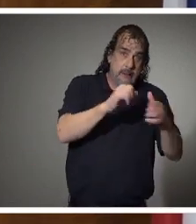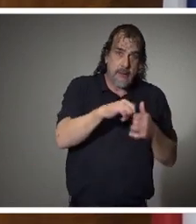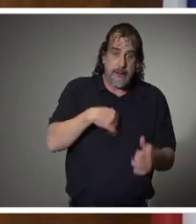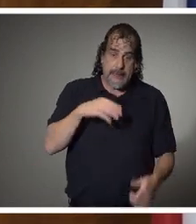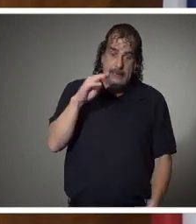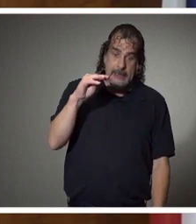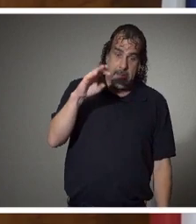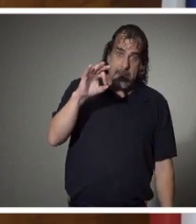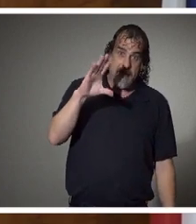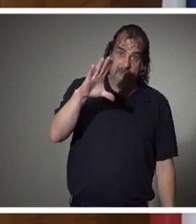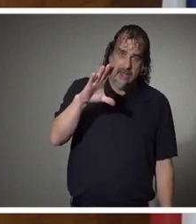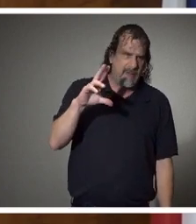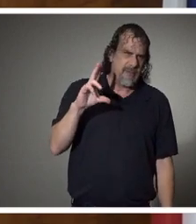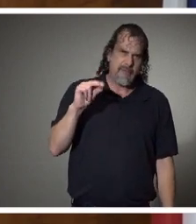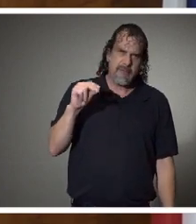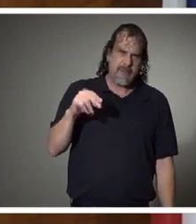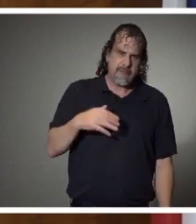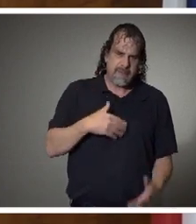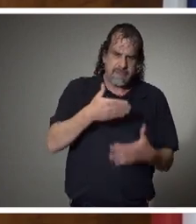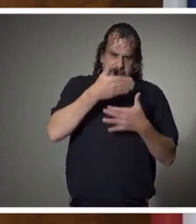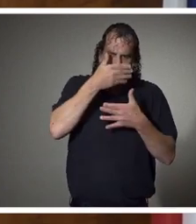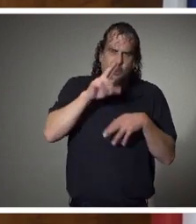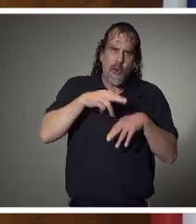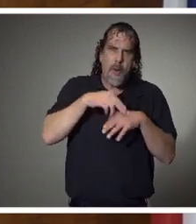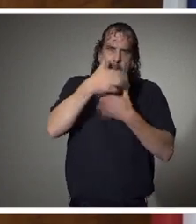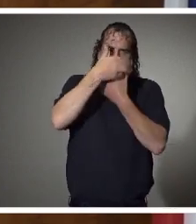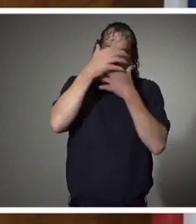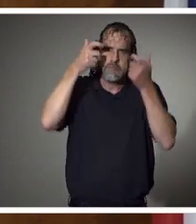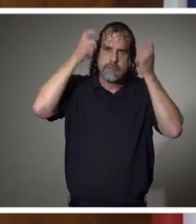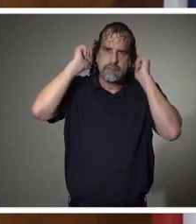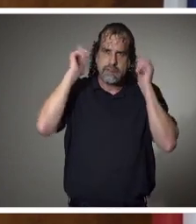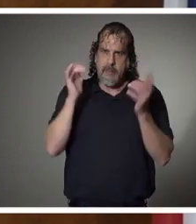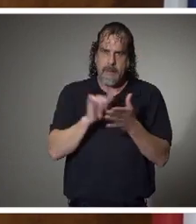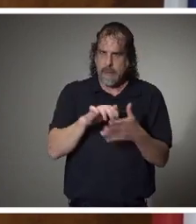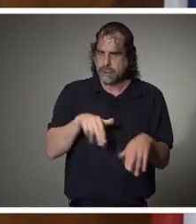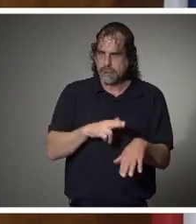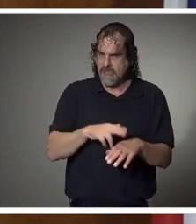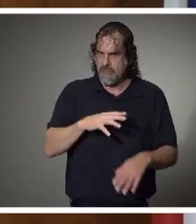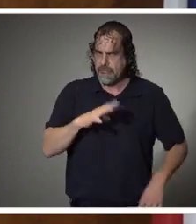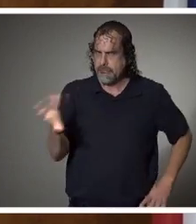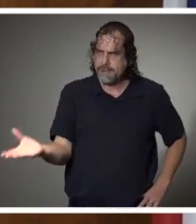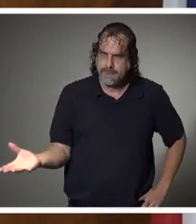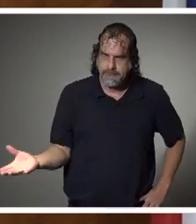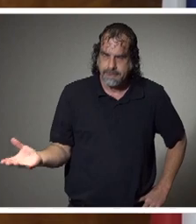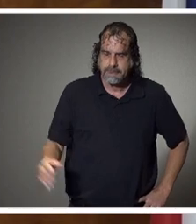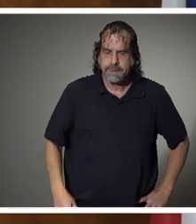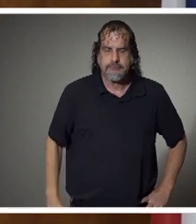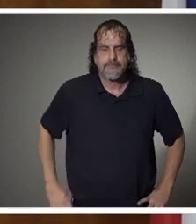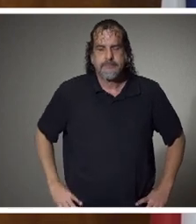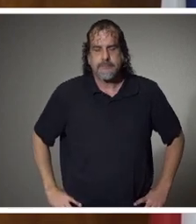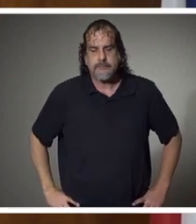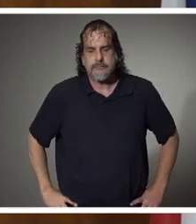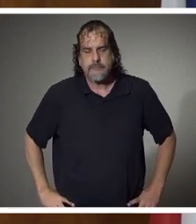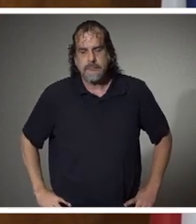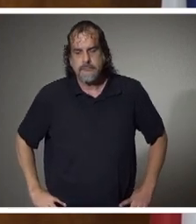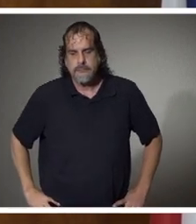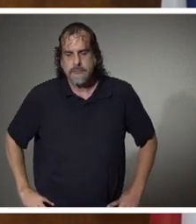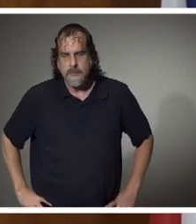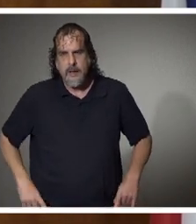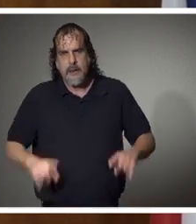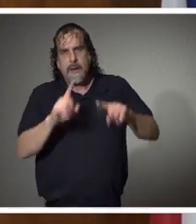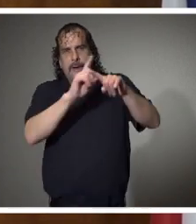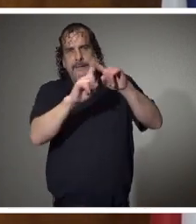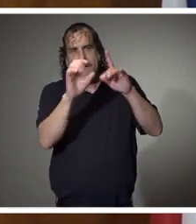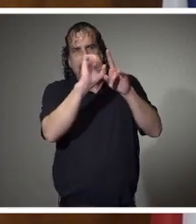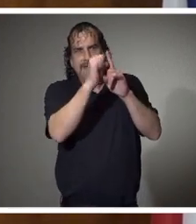N95 mask. I think a cloth mask would be acceptable in that scenario, which obviously have different scenarios with